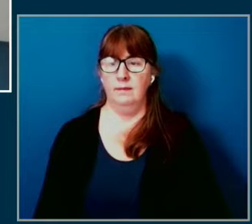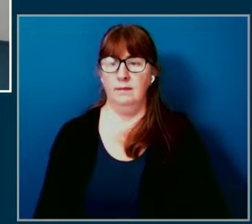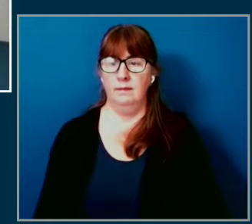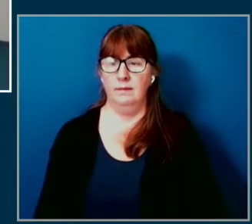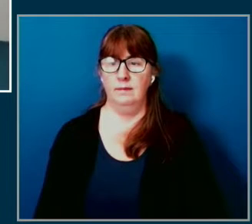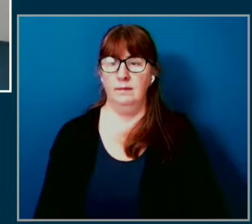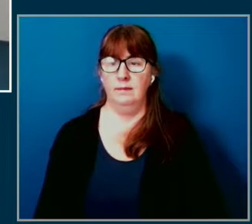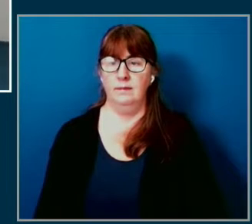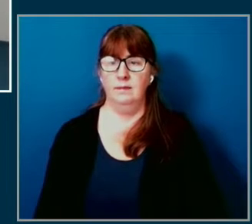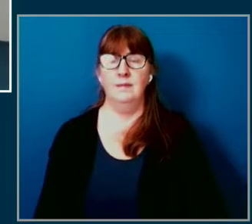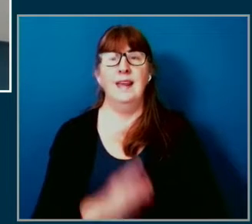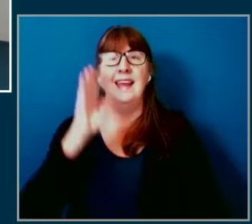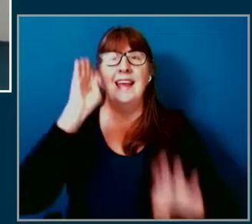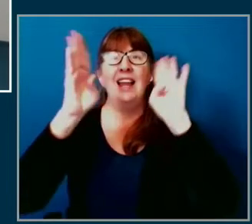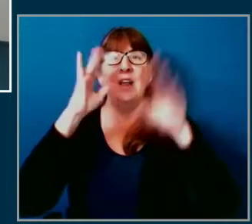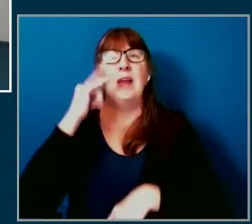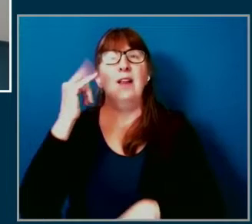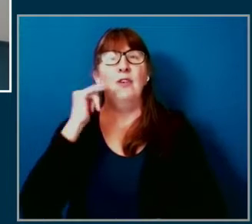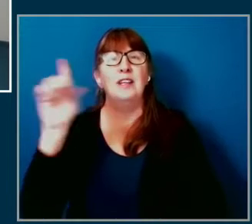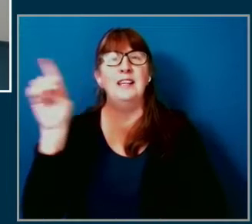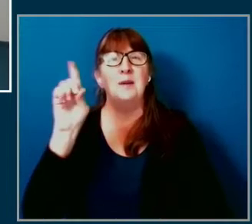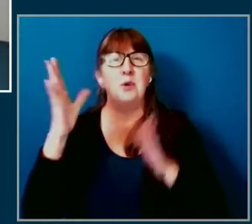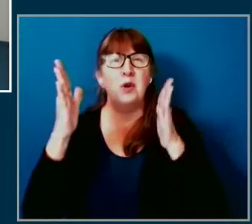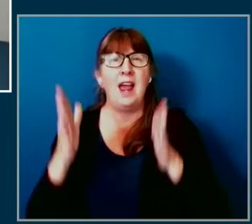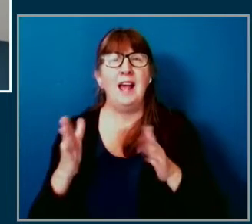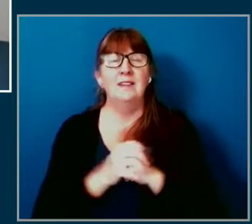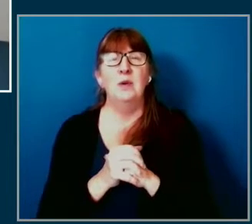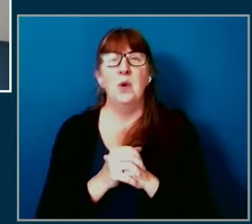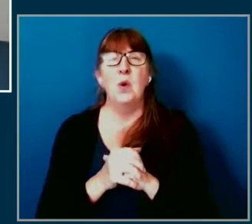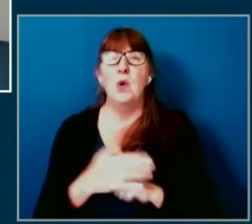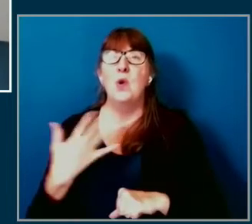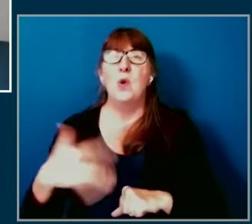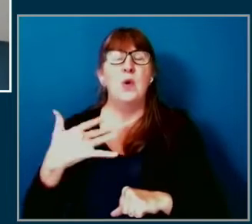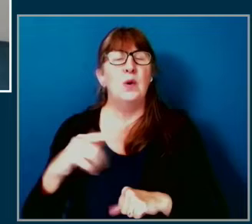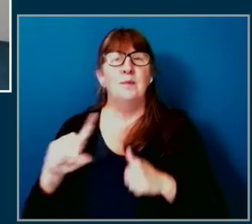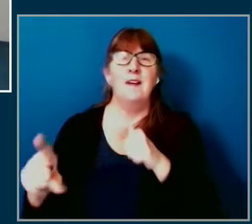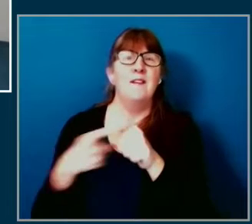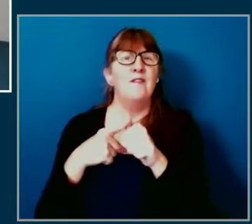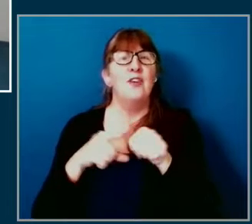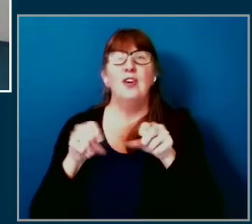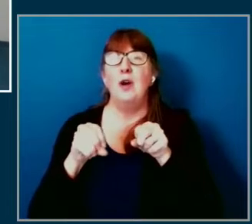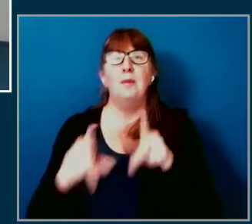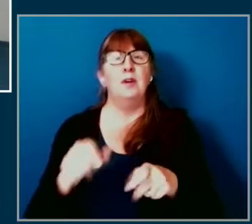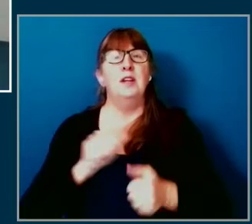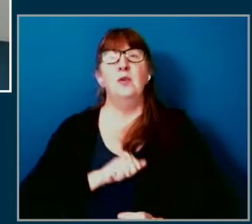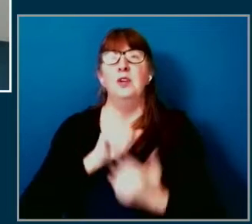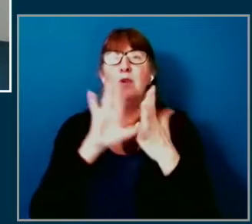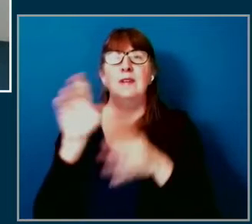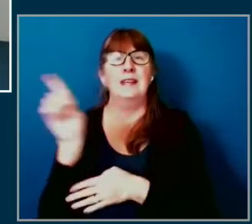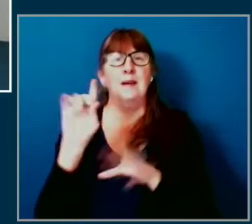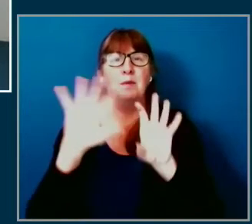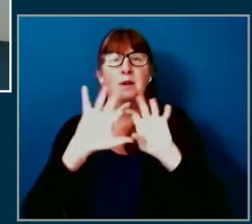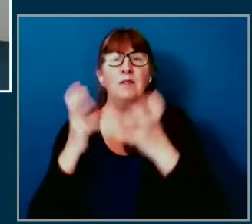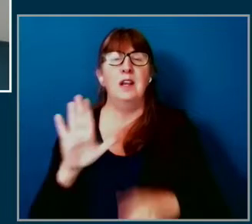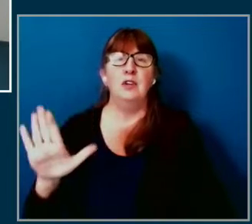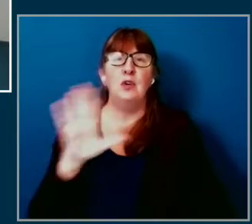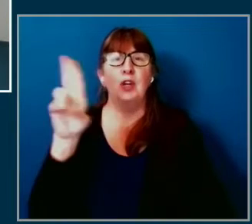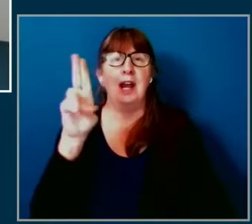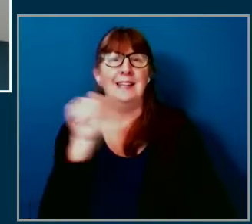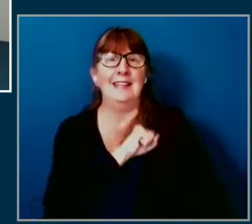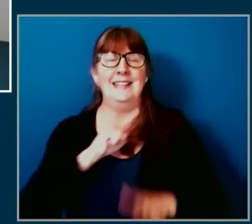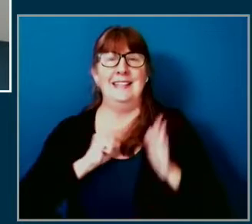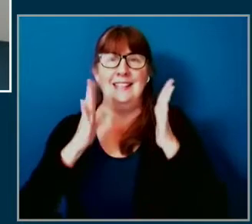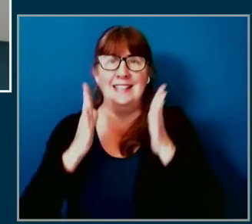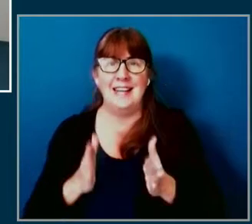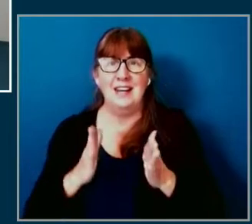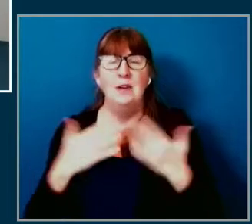Hello, California Democrats. It's my first chance to address this Democratic convention as your United States Senator, and I'm